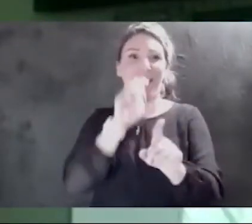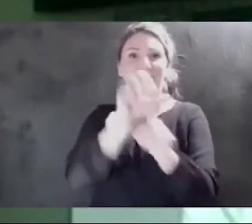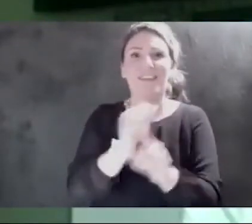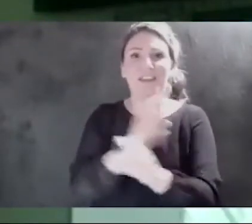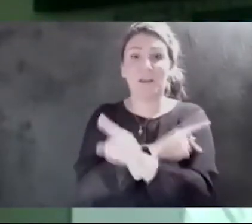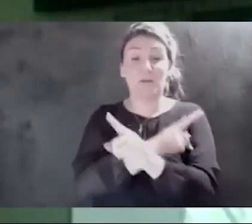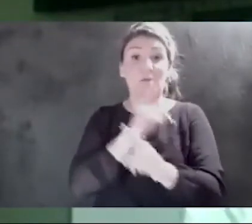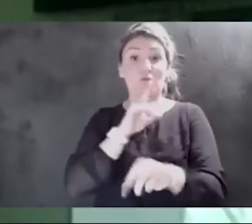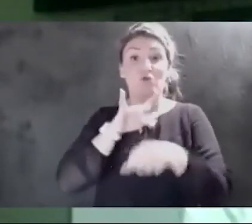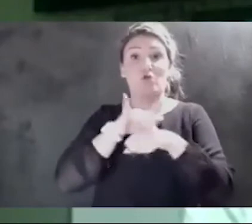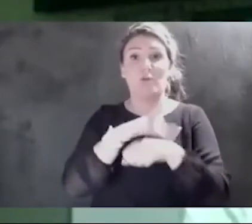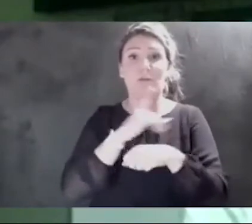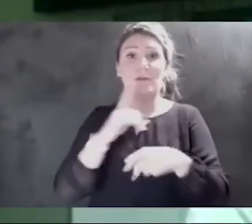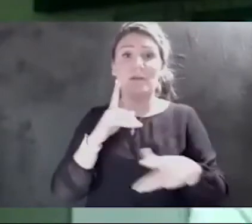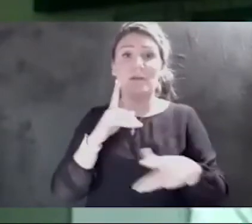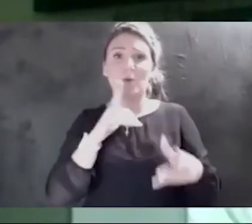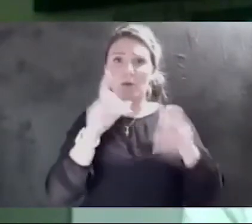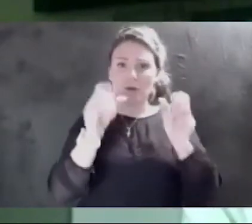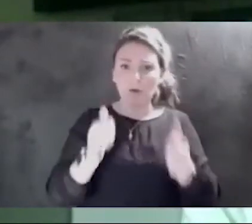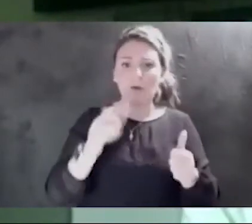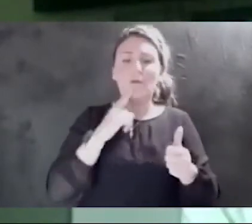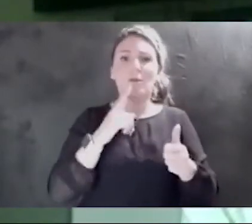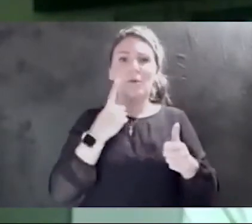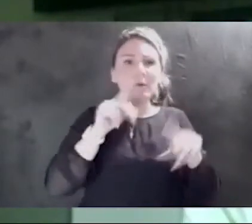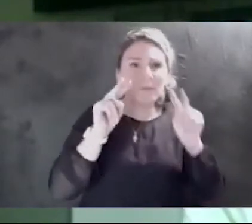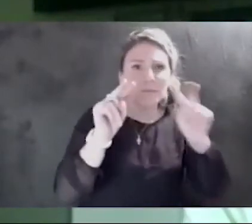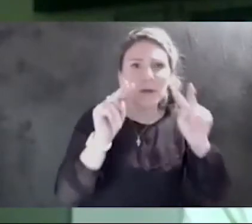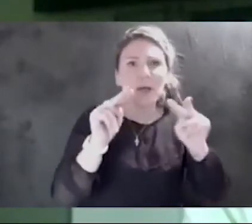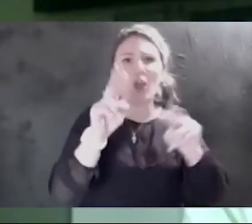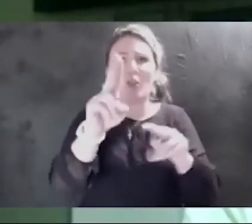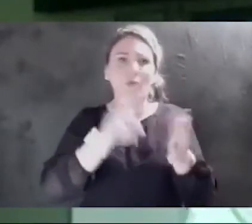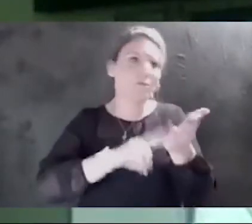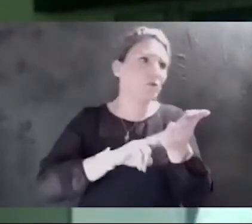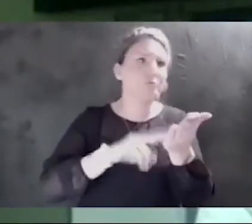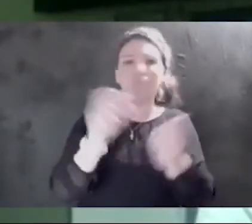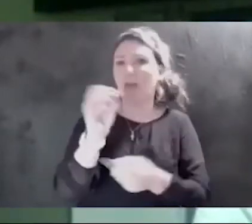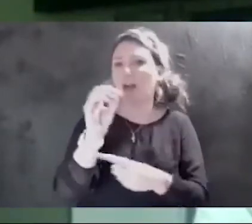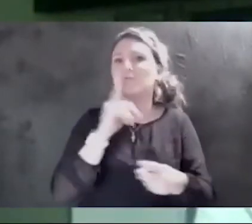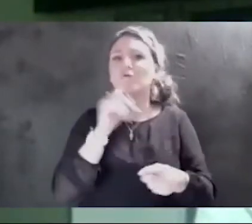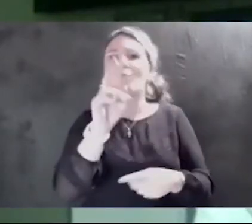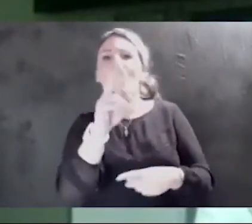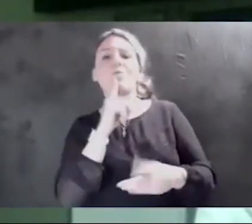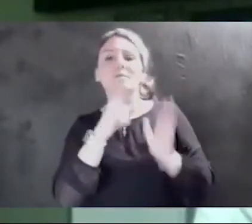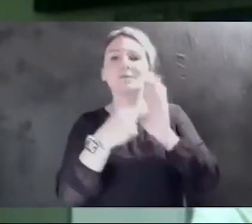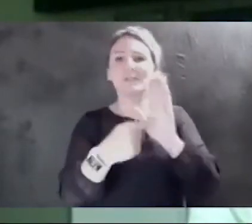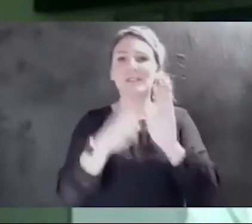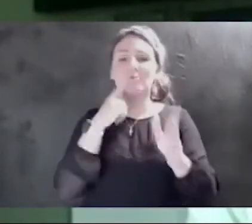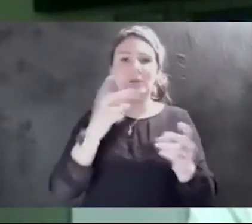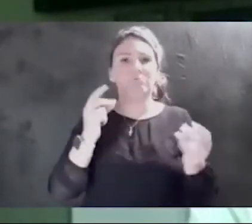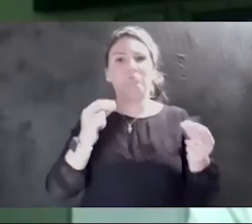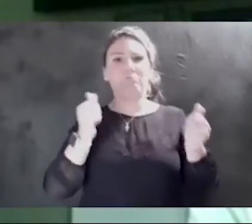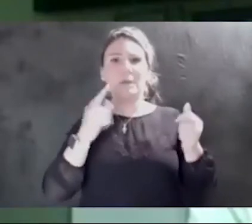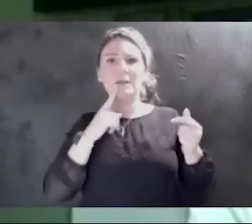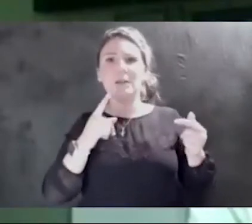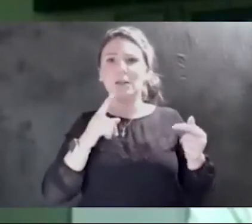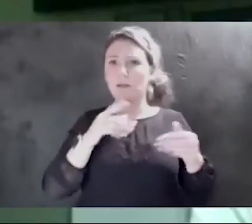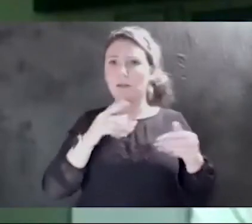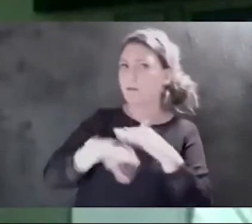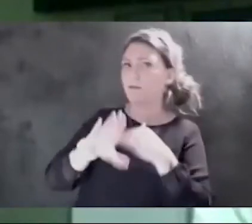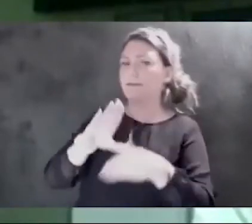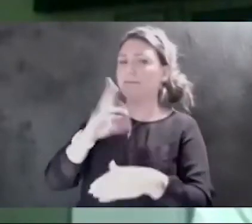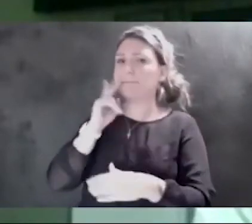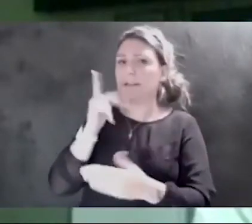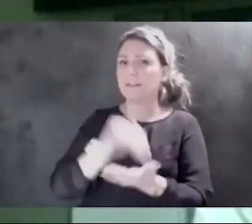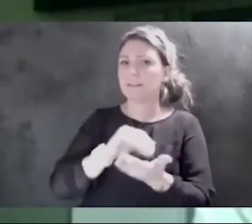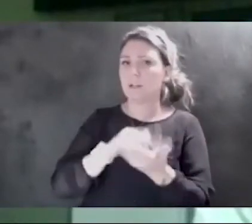early in decline because we've been monitoring their pulse oximetry, for example, and been able to get them right into a physician right away. There's